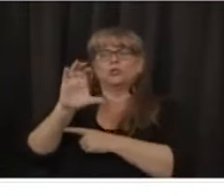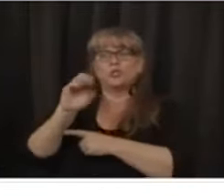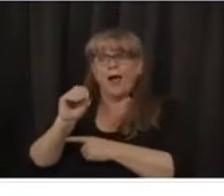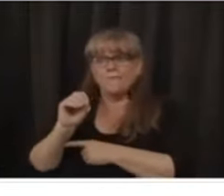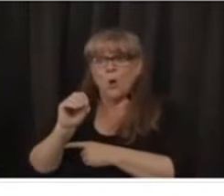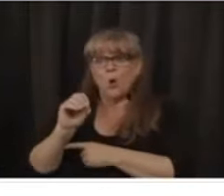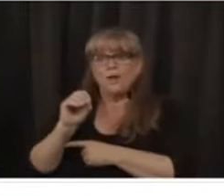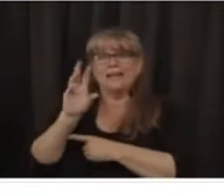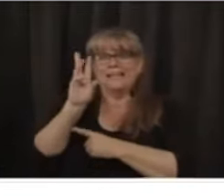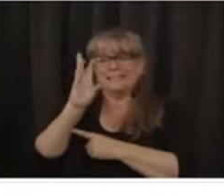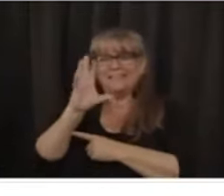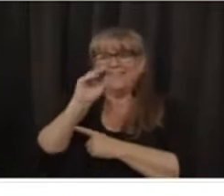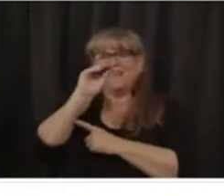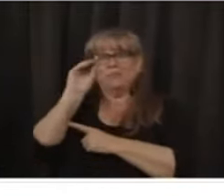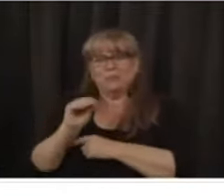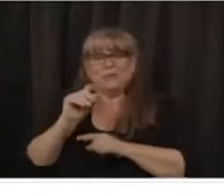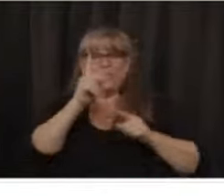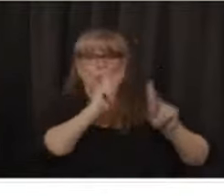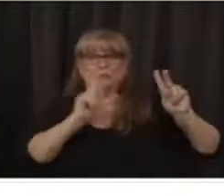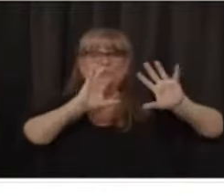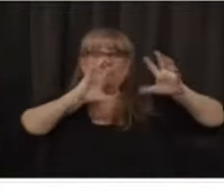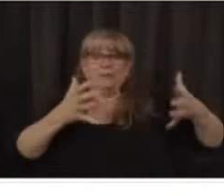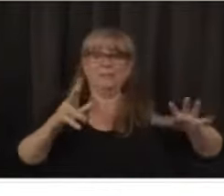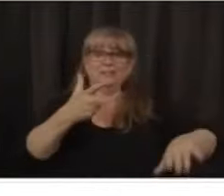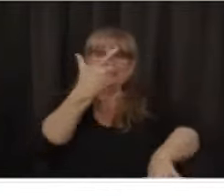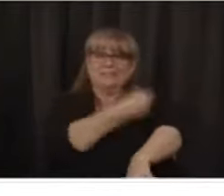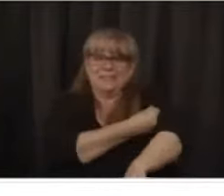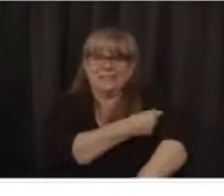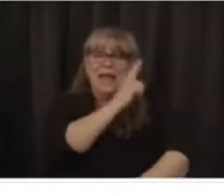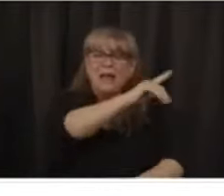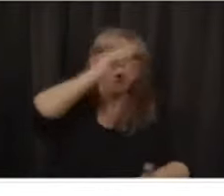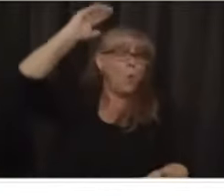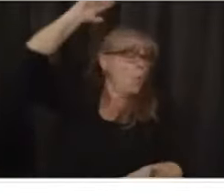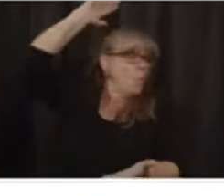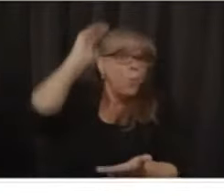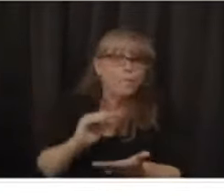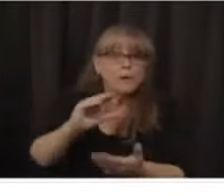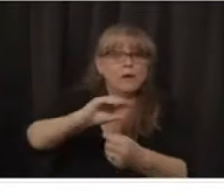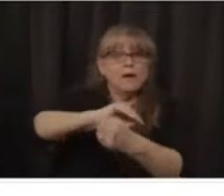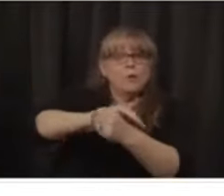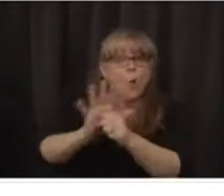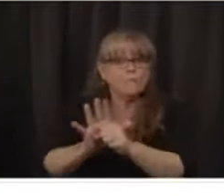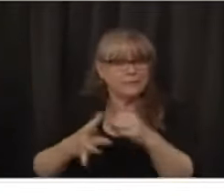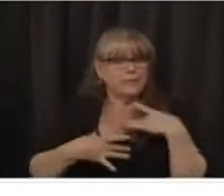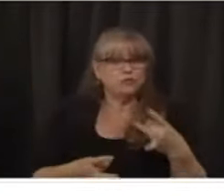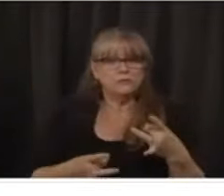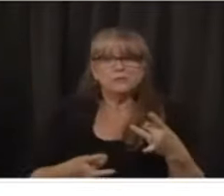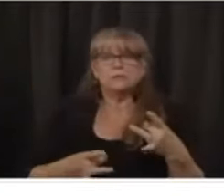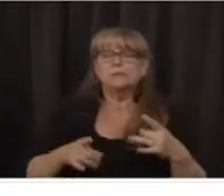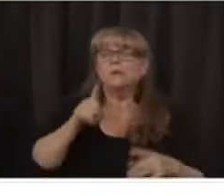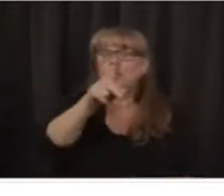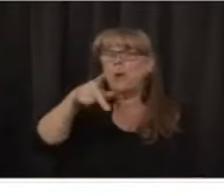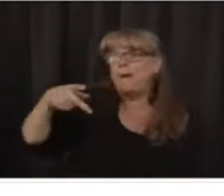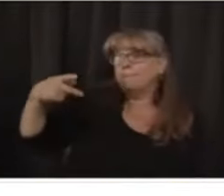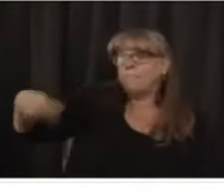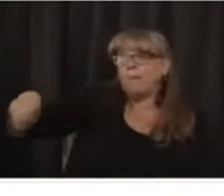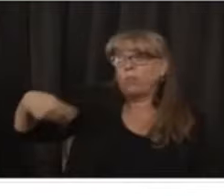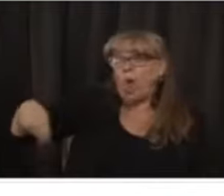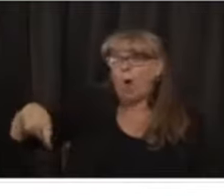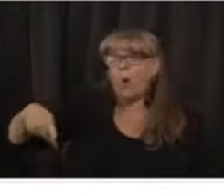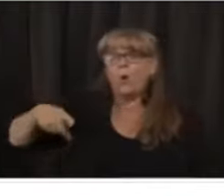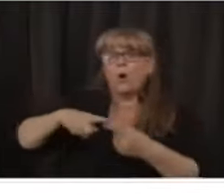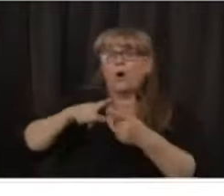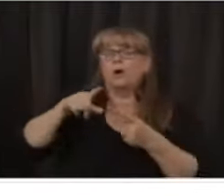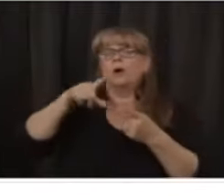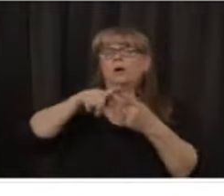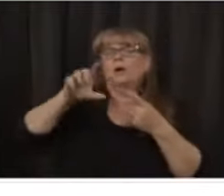see the decreased circulation of the virus in those communities. And then Pueblo and El Paso have significantly lower vaccination rates. That's why I was